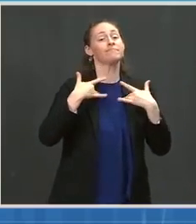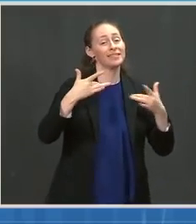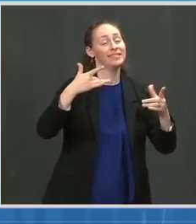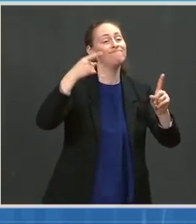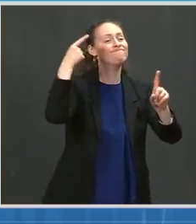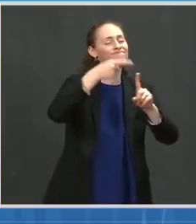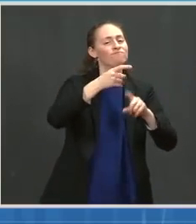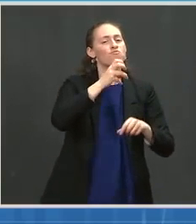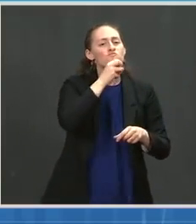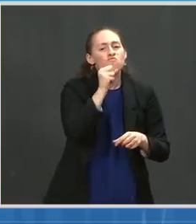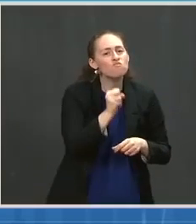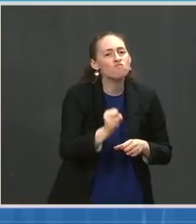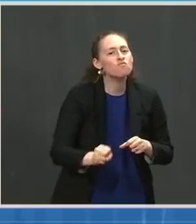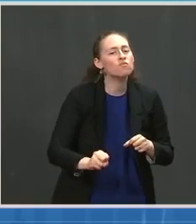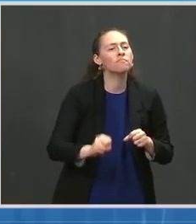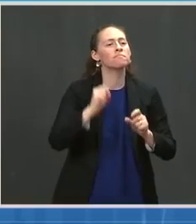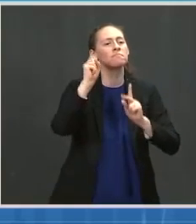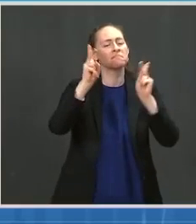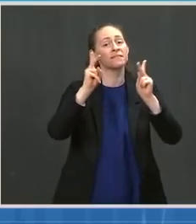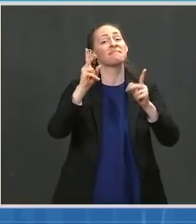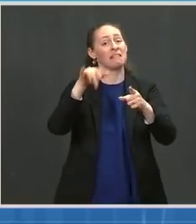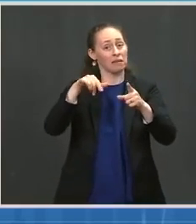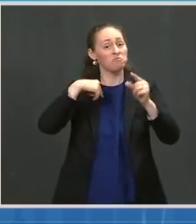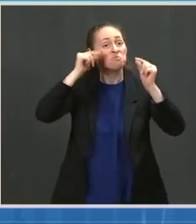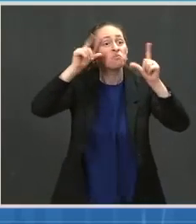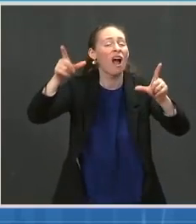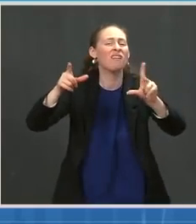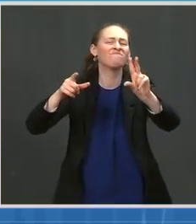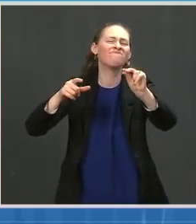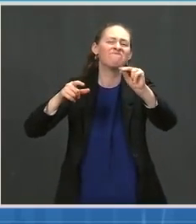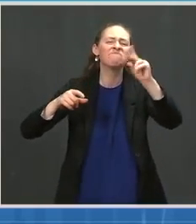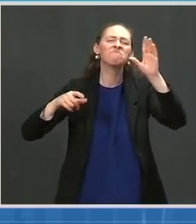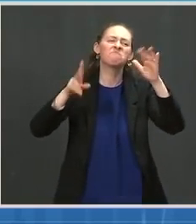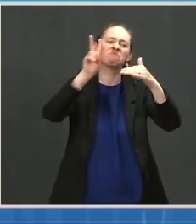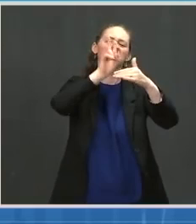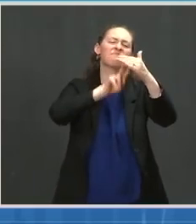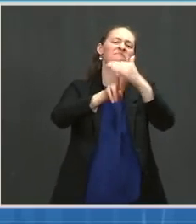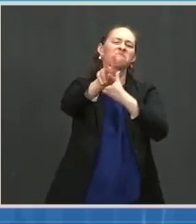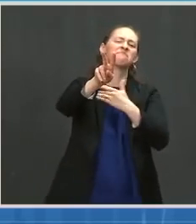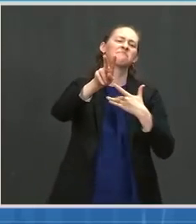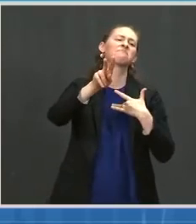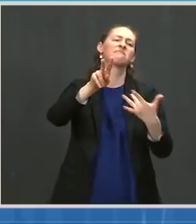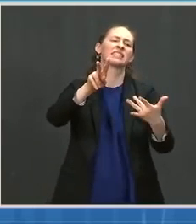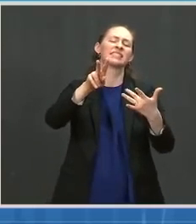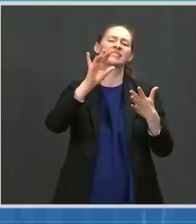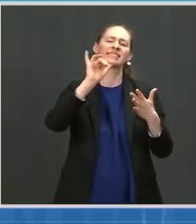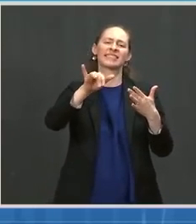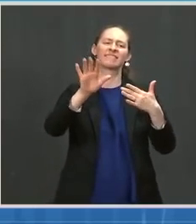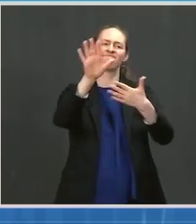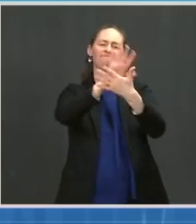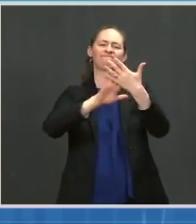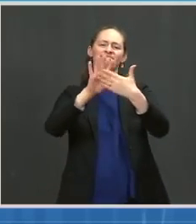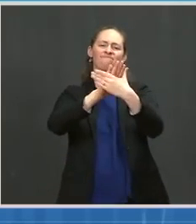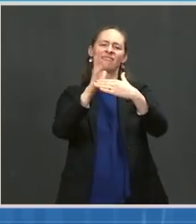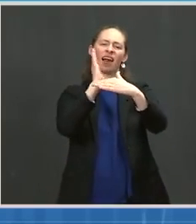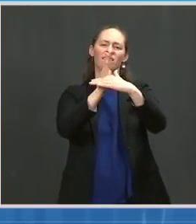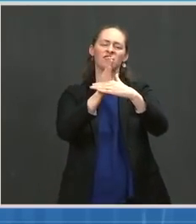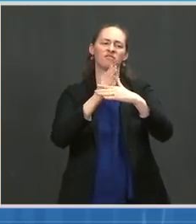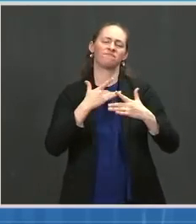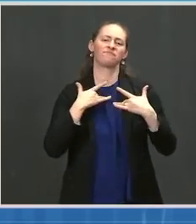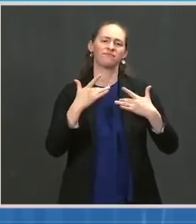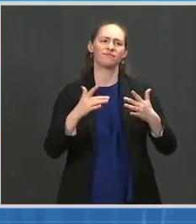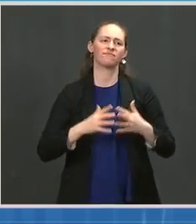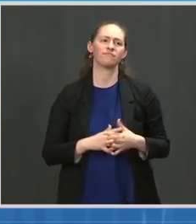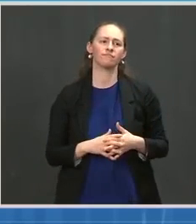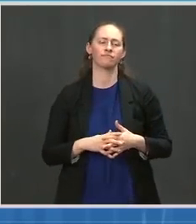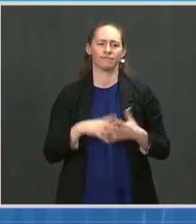And it's not surprising when you look at the scope of the ability to mount an adequate immune response that